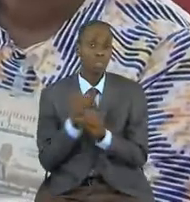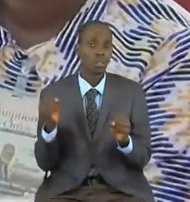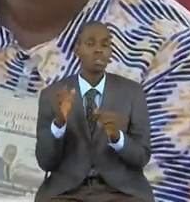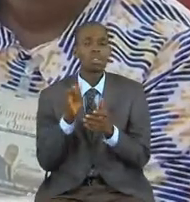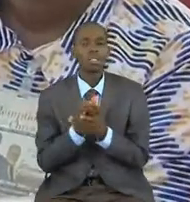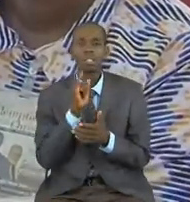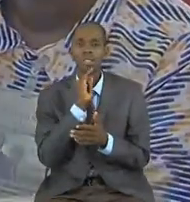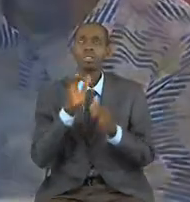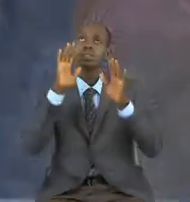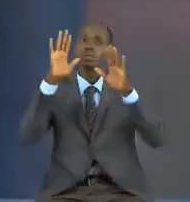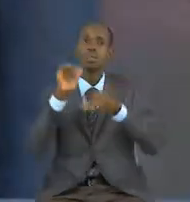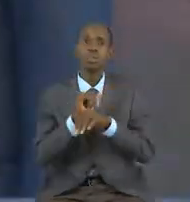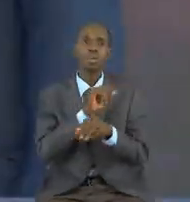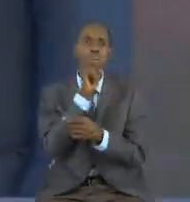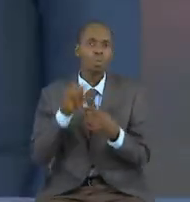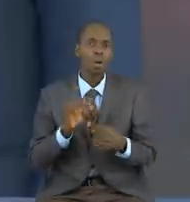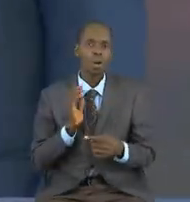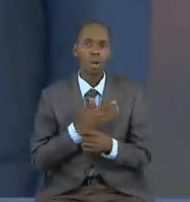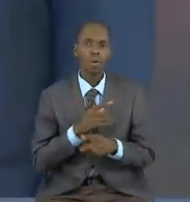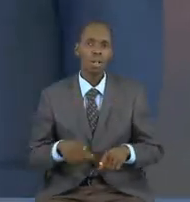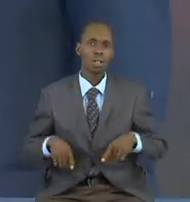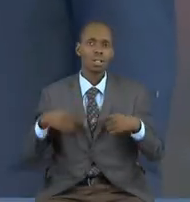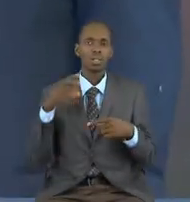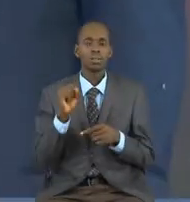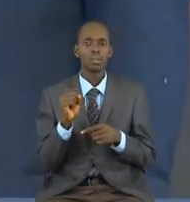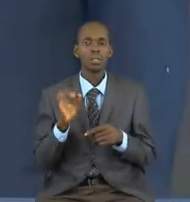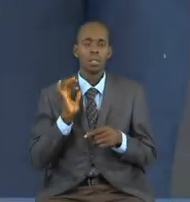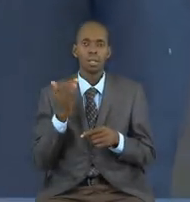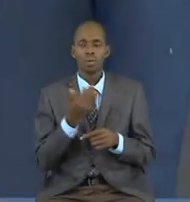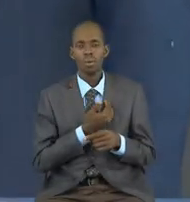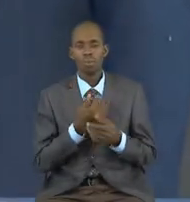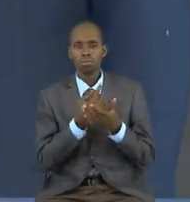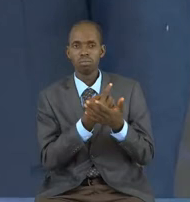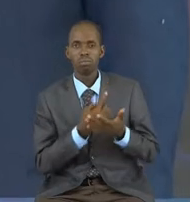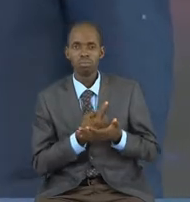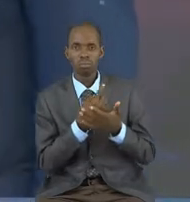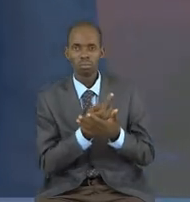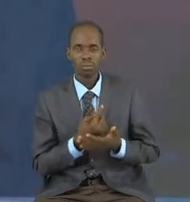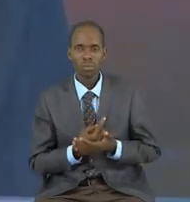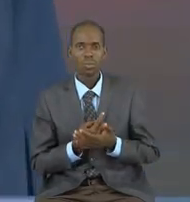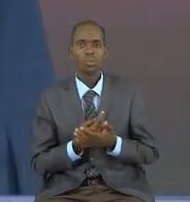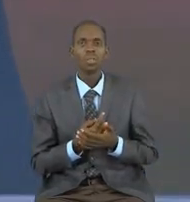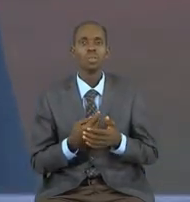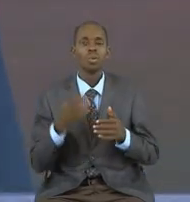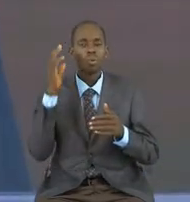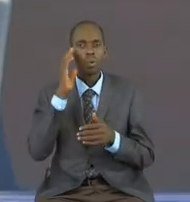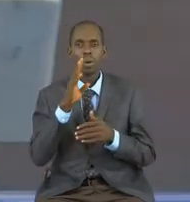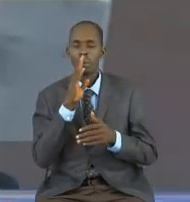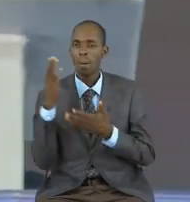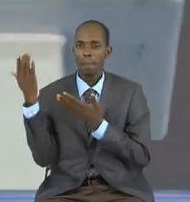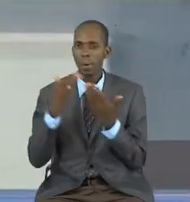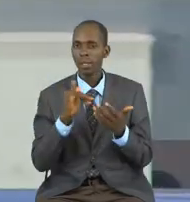our lives, our conversation, our interaction will be bringing people to